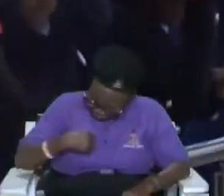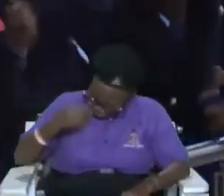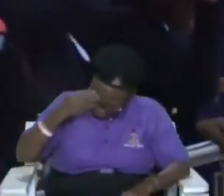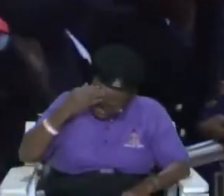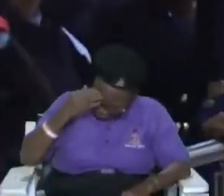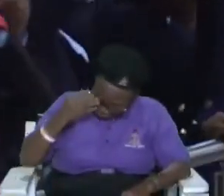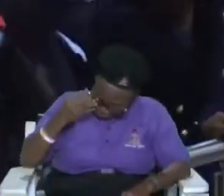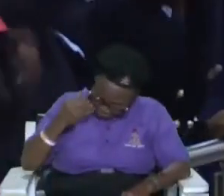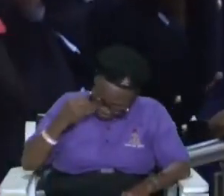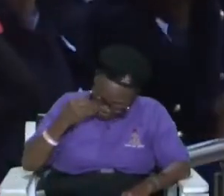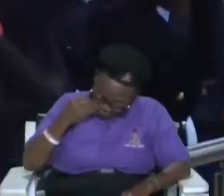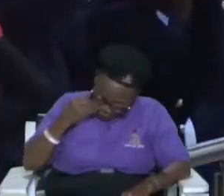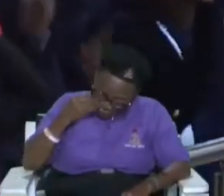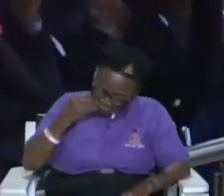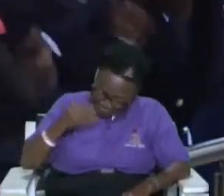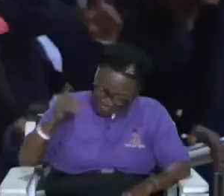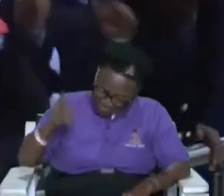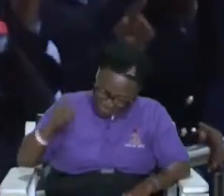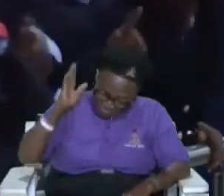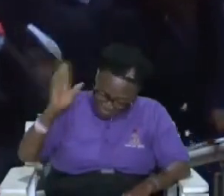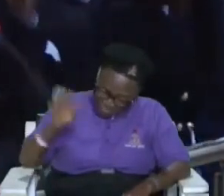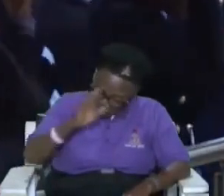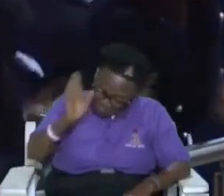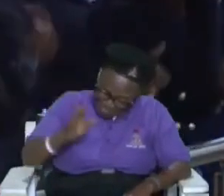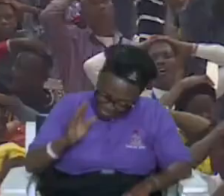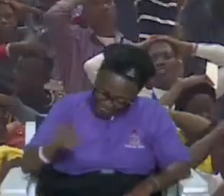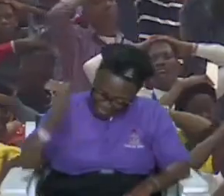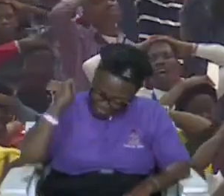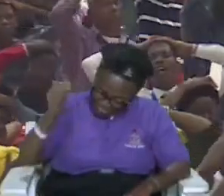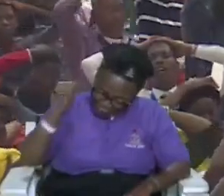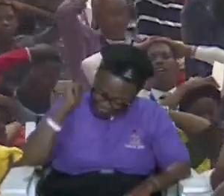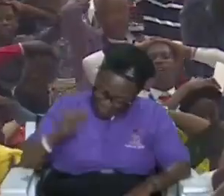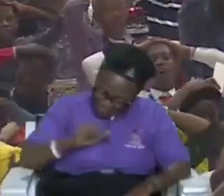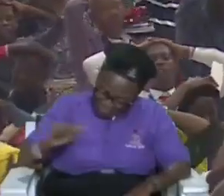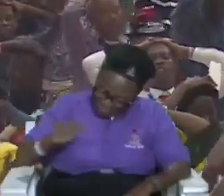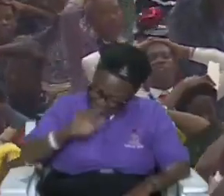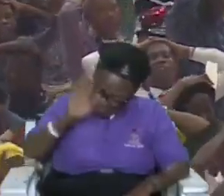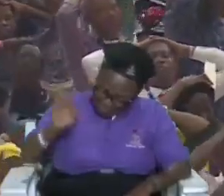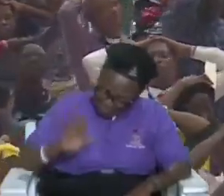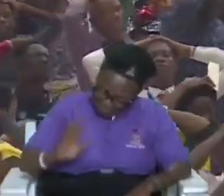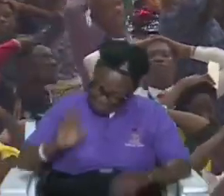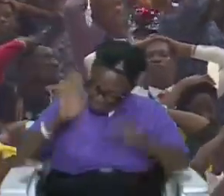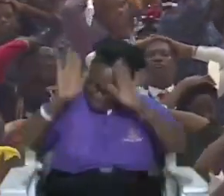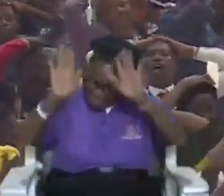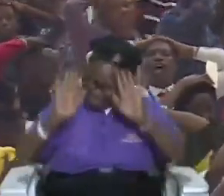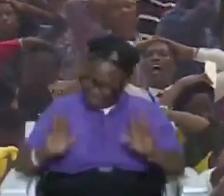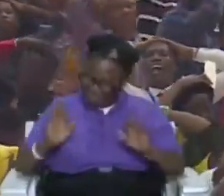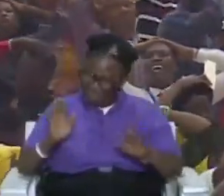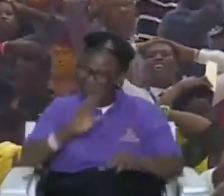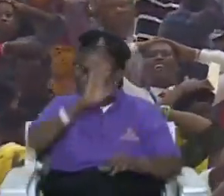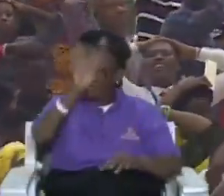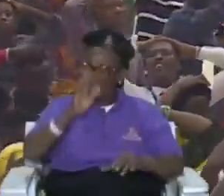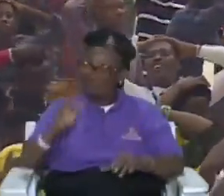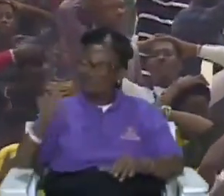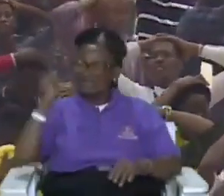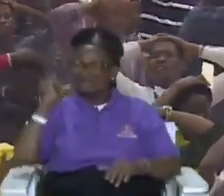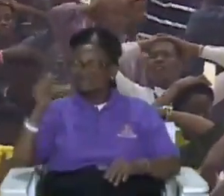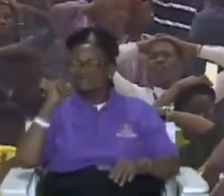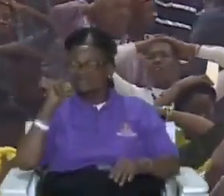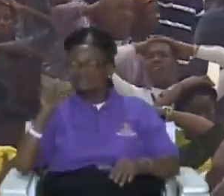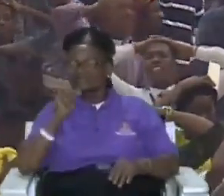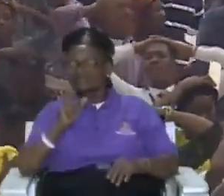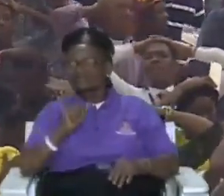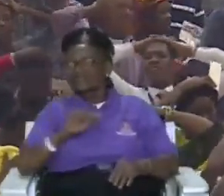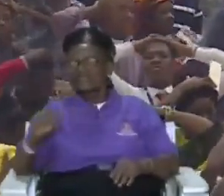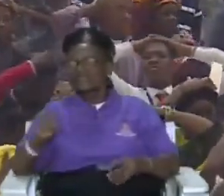refuse a miracle. You will never refuse a divine